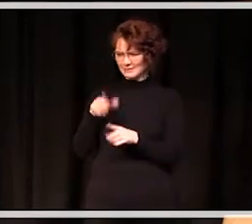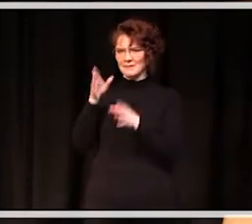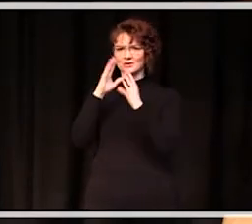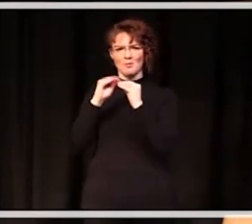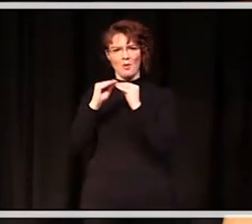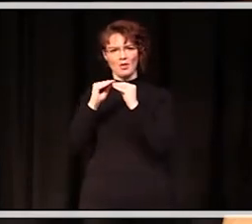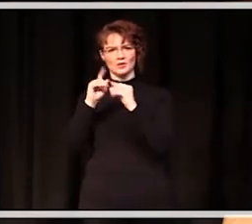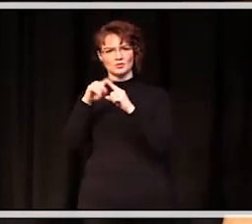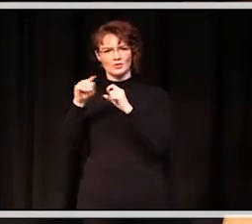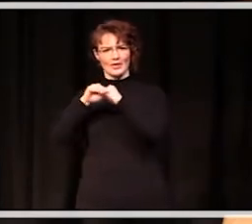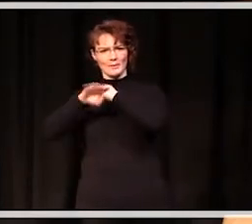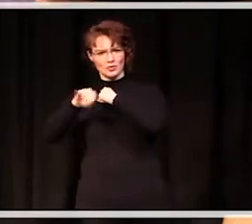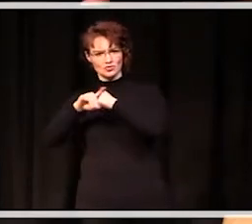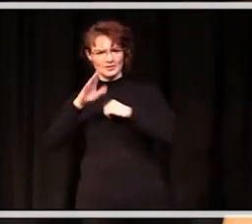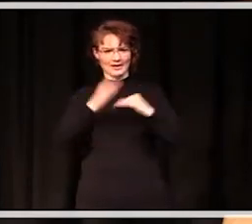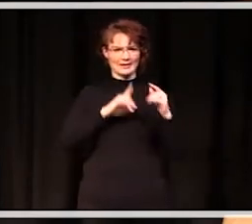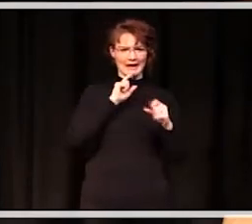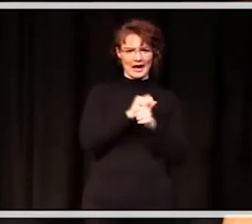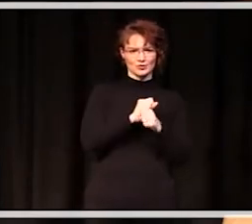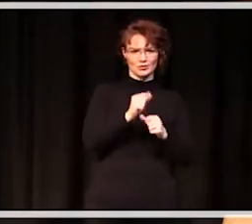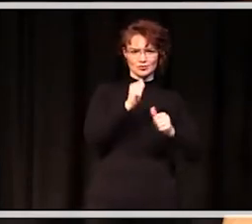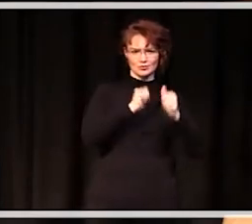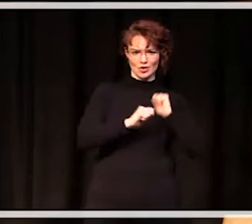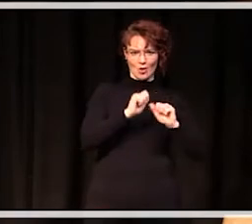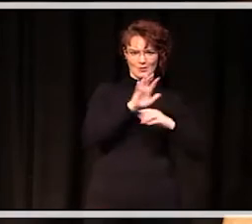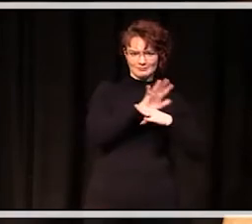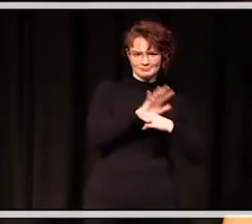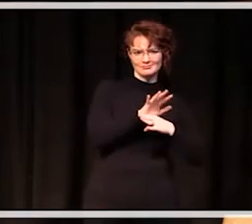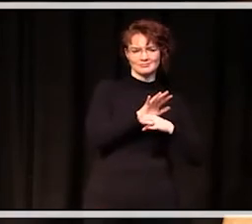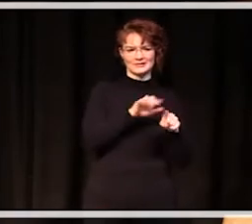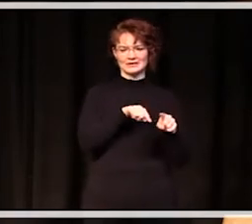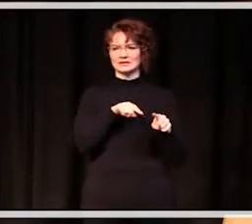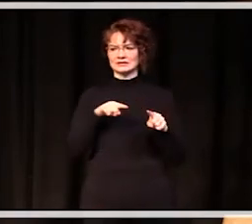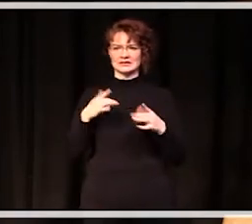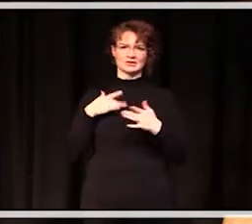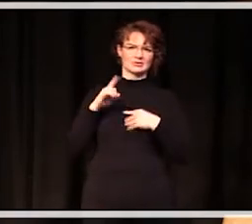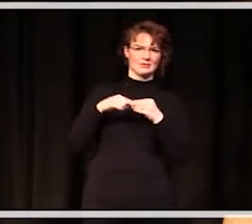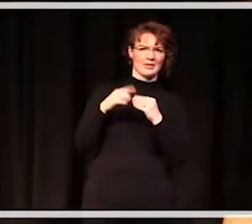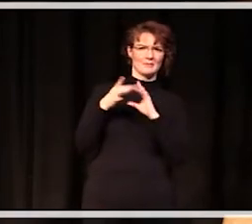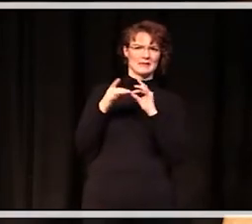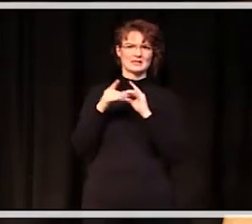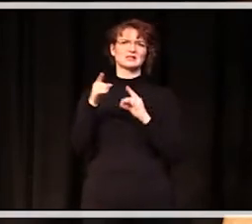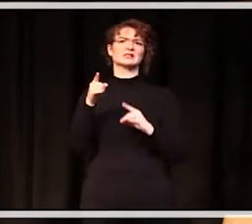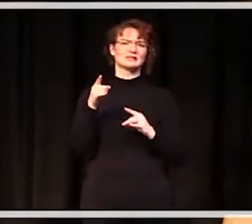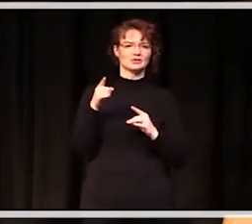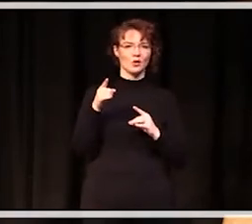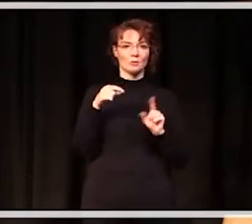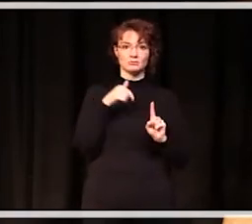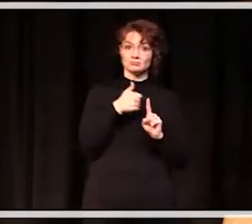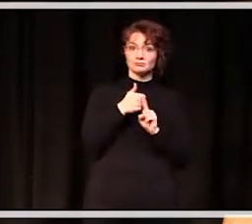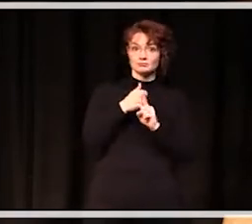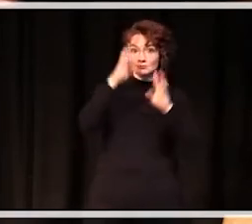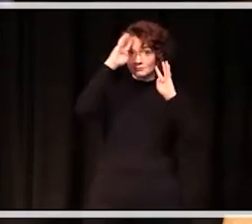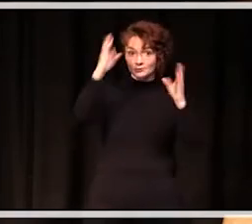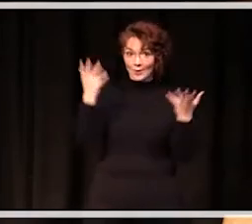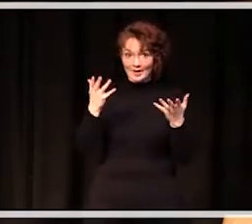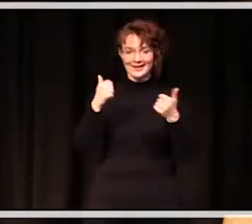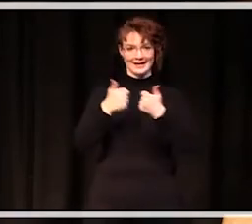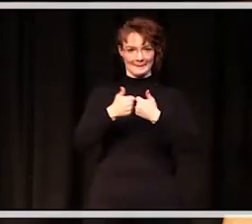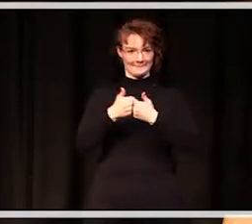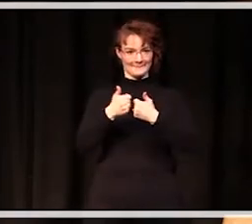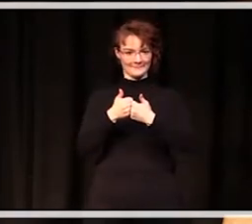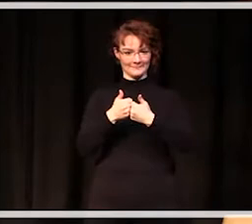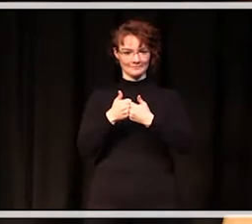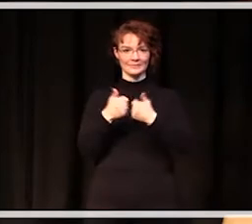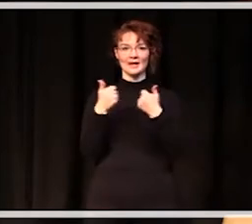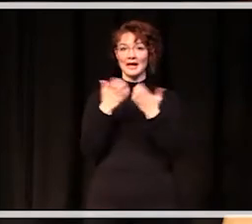attention to the commercials than they actually were to the show. And he was concerned about some of the messages in the commercials. And so he created a game.